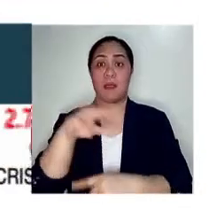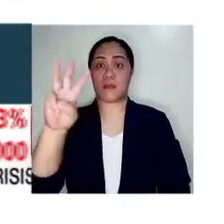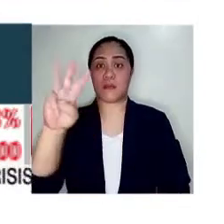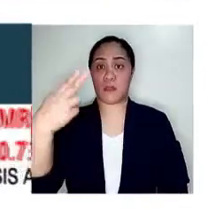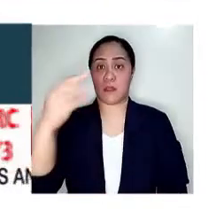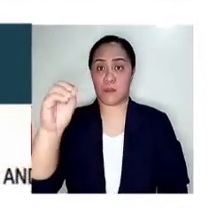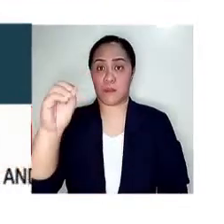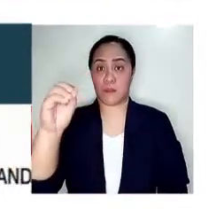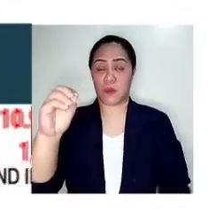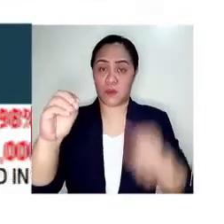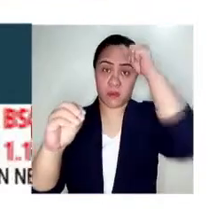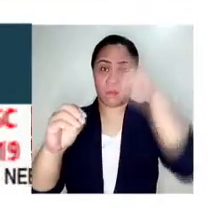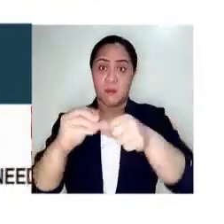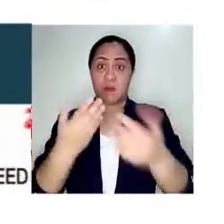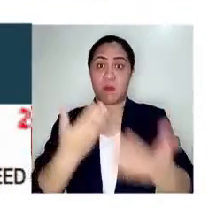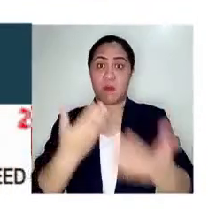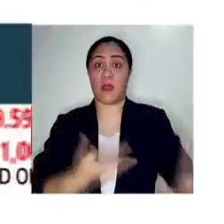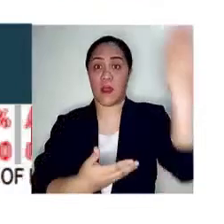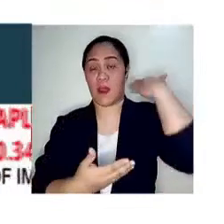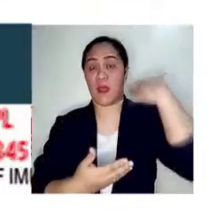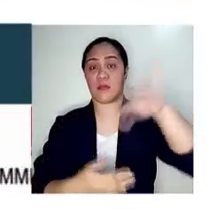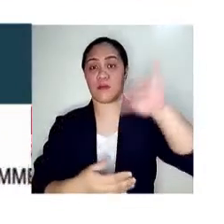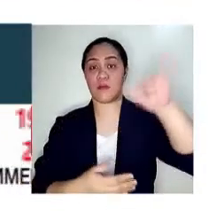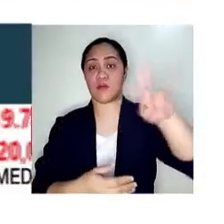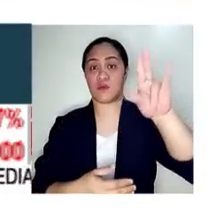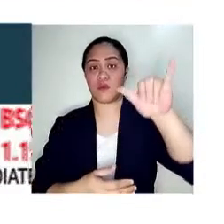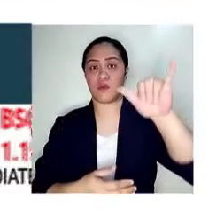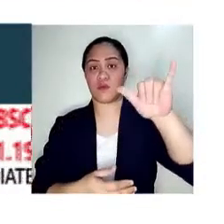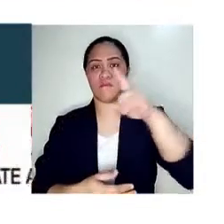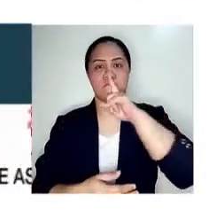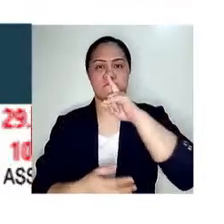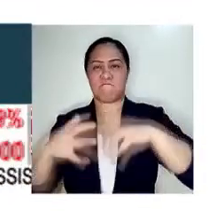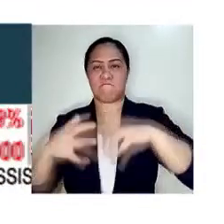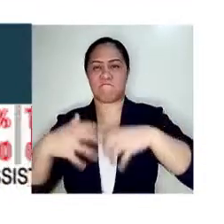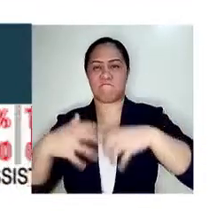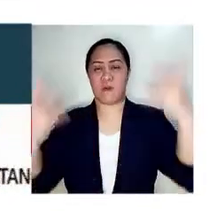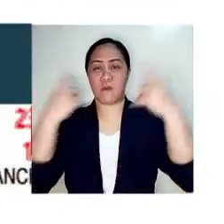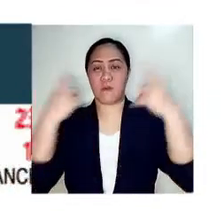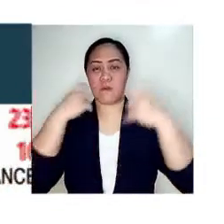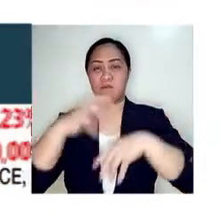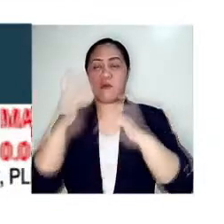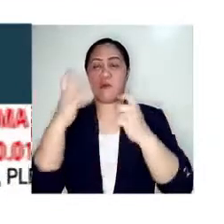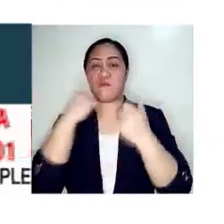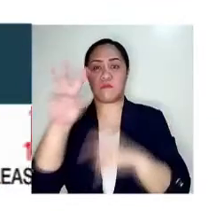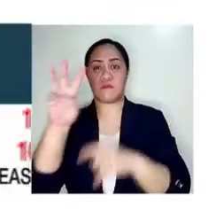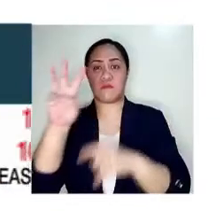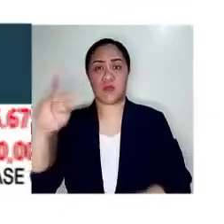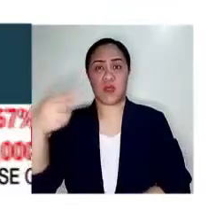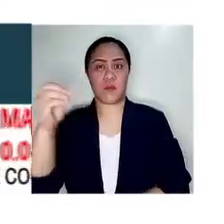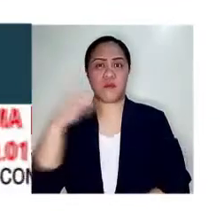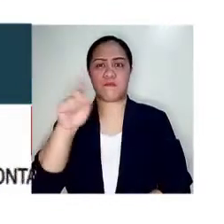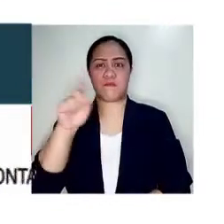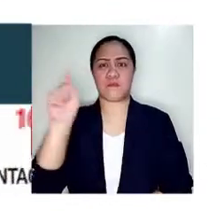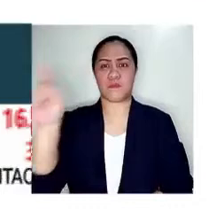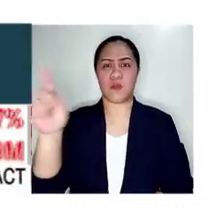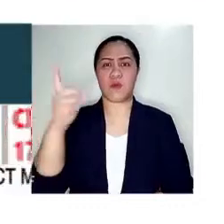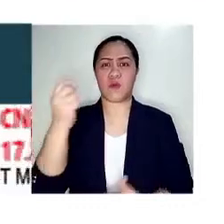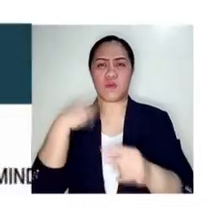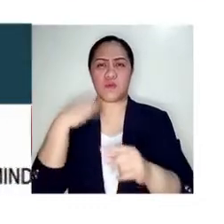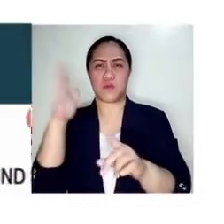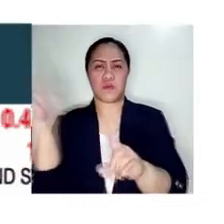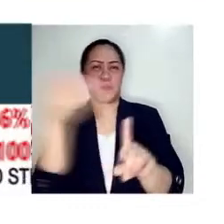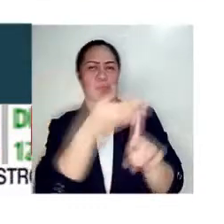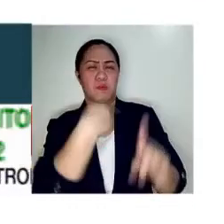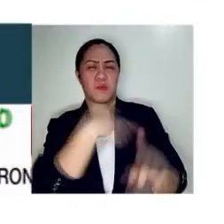July of 2020 was so enraged against the World Health Organization, claiming that they were siding with China, claiming that they were allowing